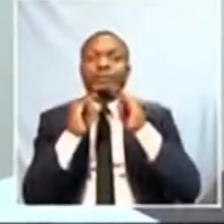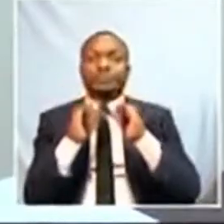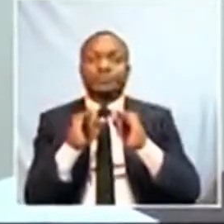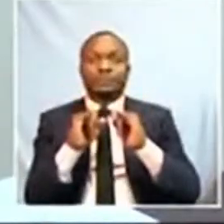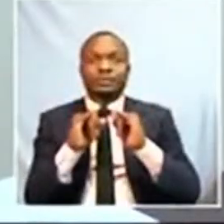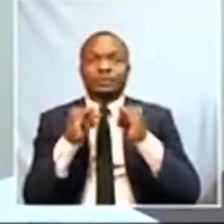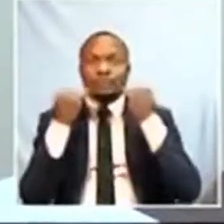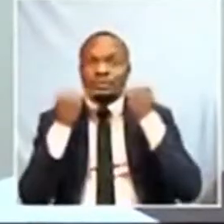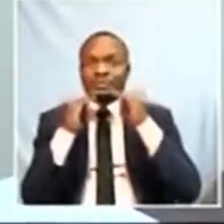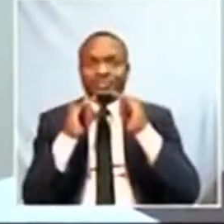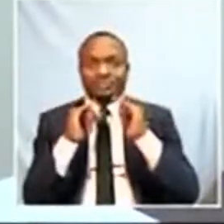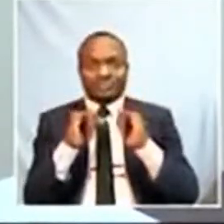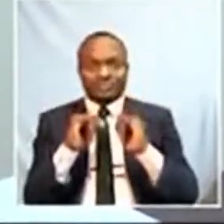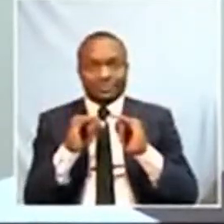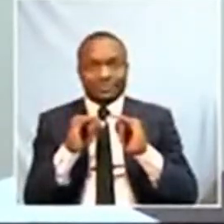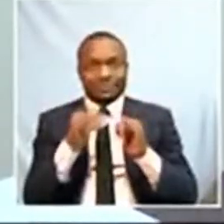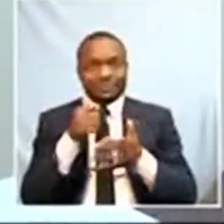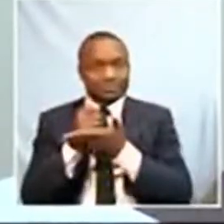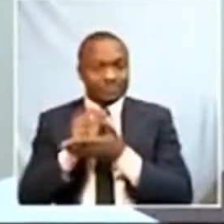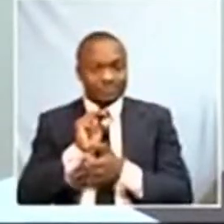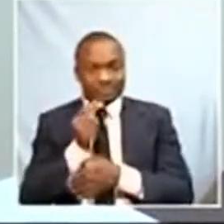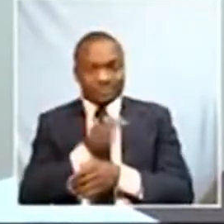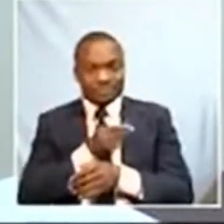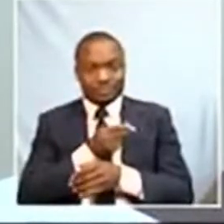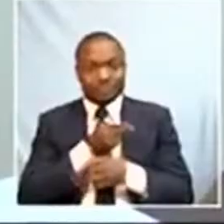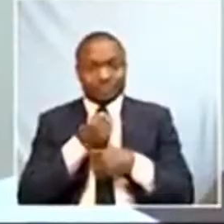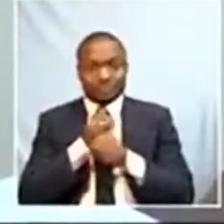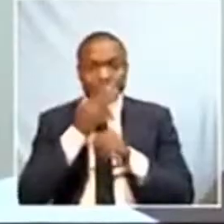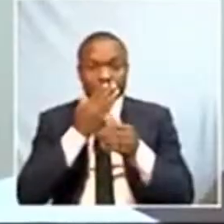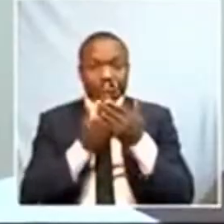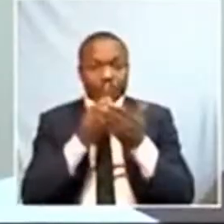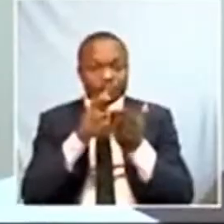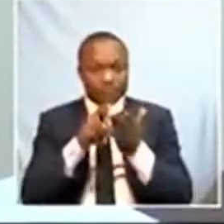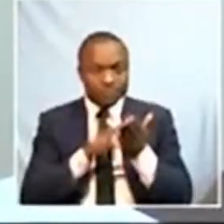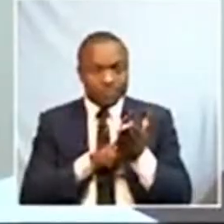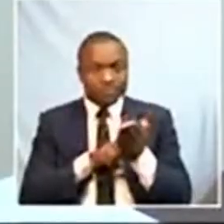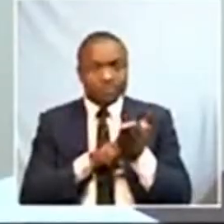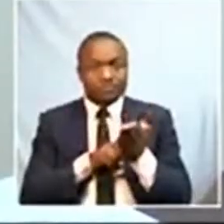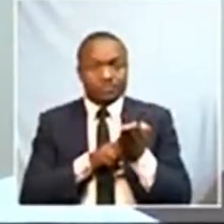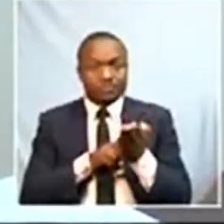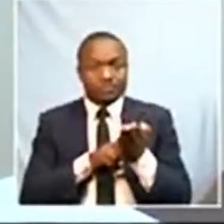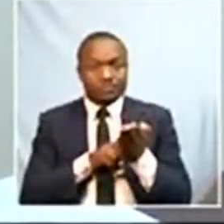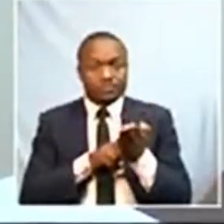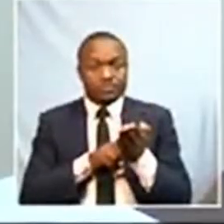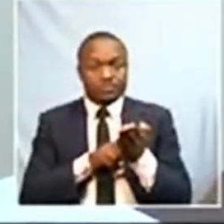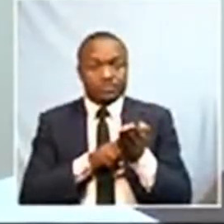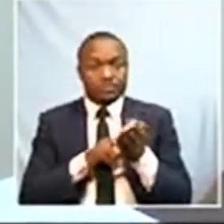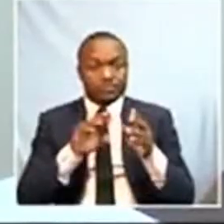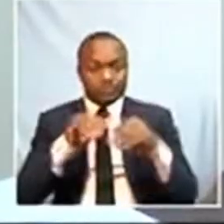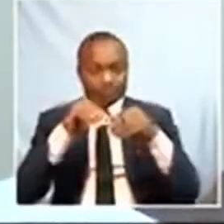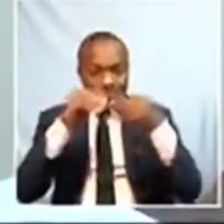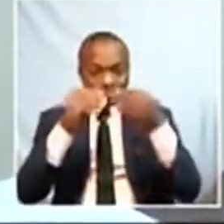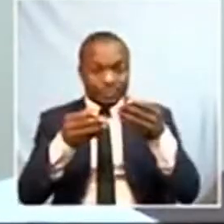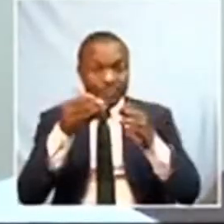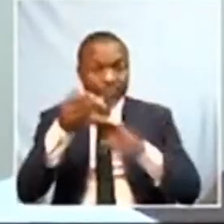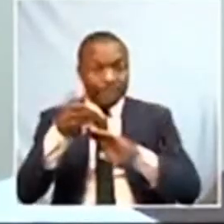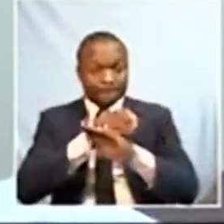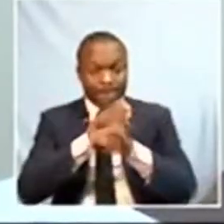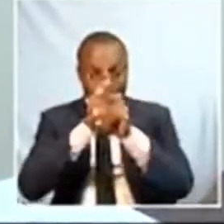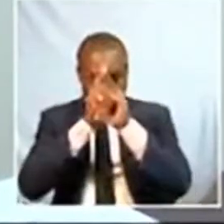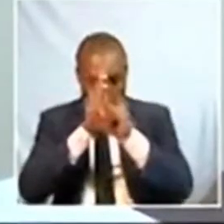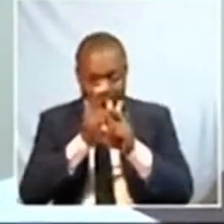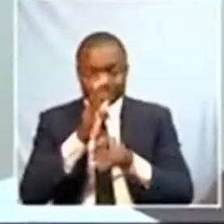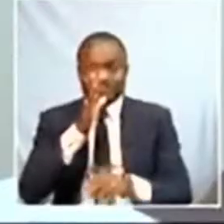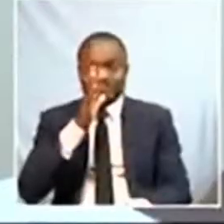afternoon, the information that will help us generate a very good report, the report that we'll then submit before Honorable